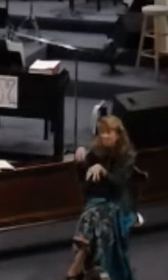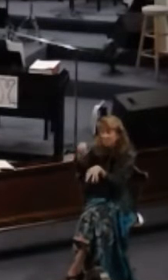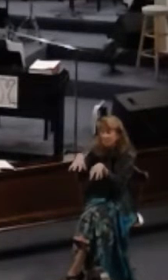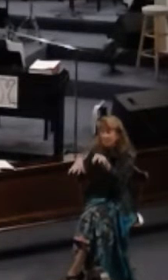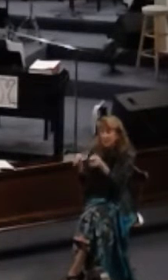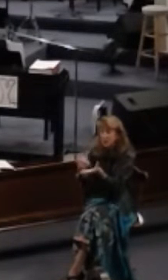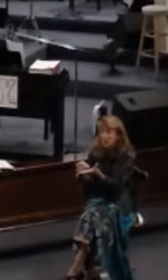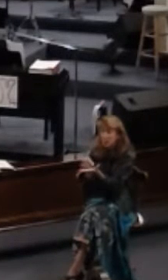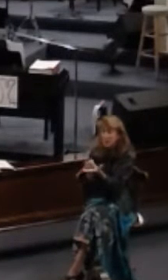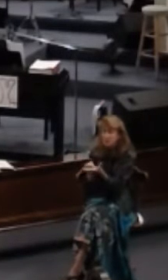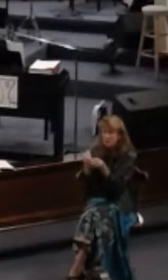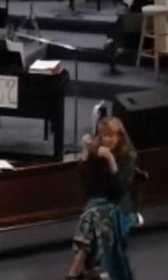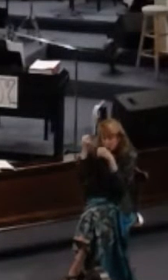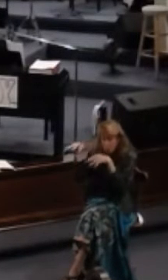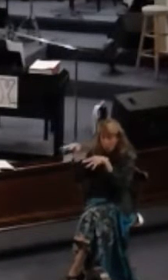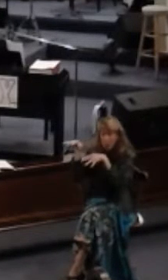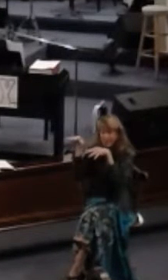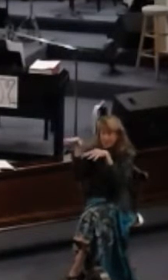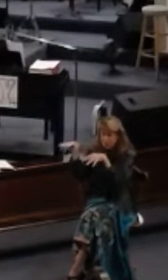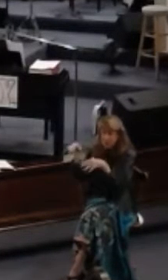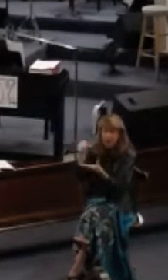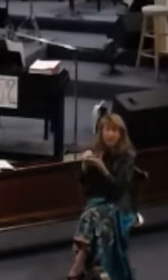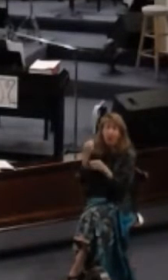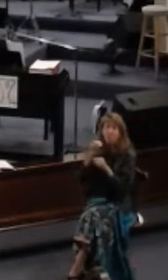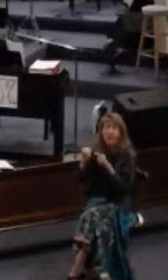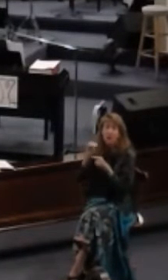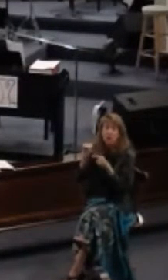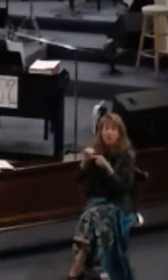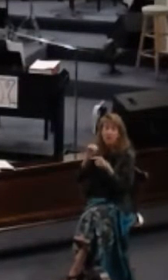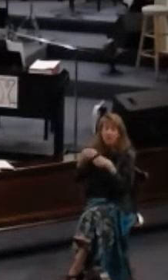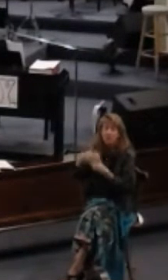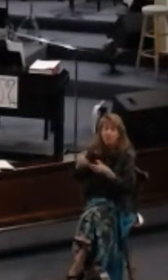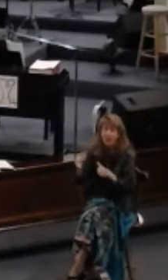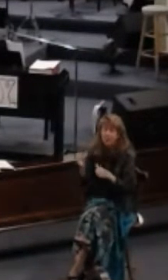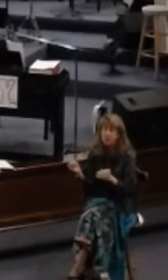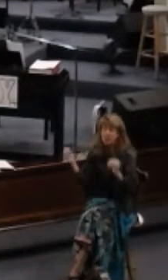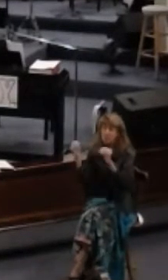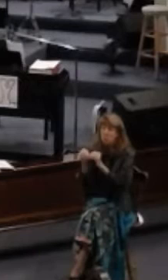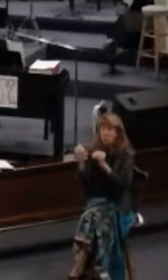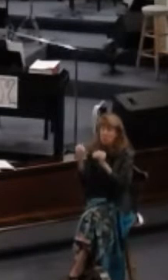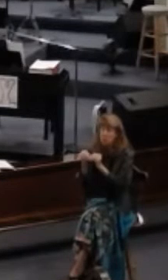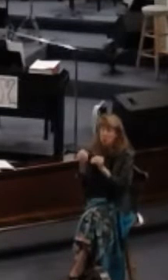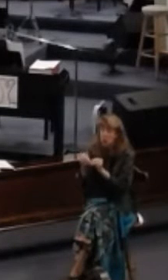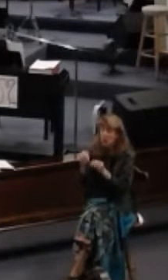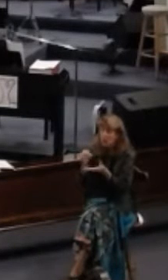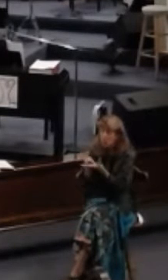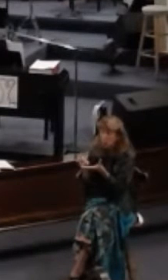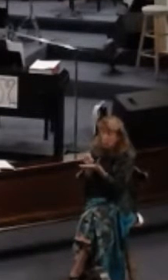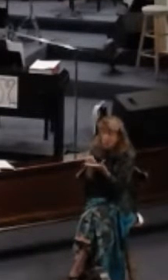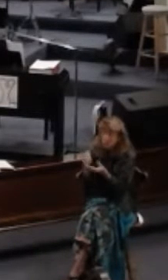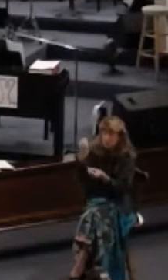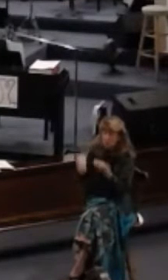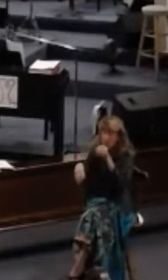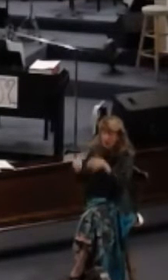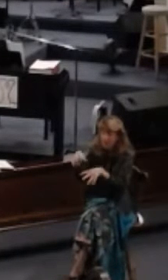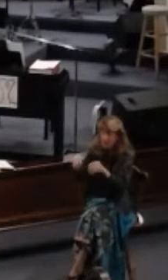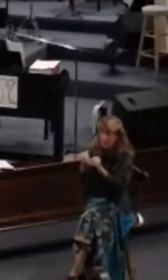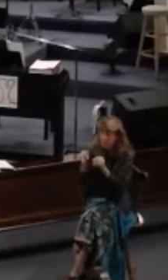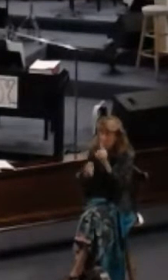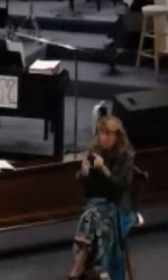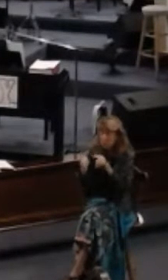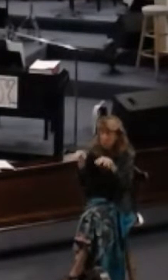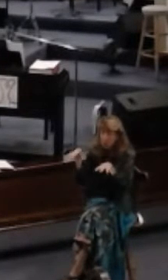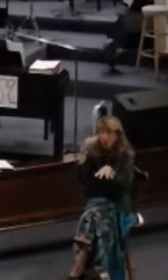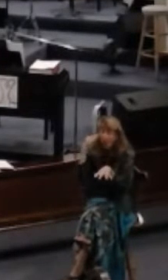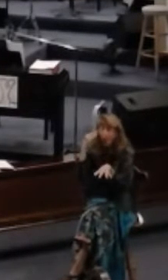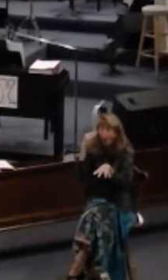coins banged down, you know, into the box, you know, so that the more coins you put in it, the more noise it would make, and the more people would know